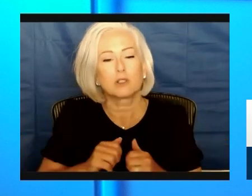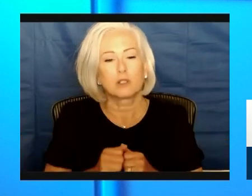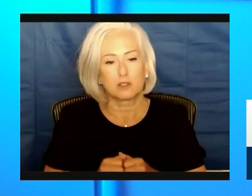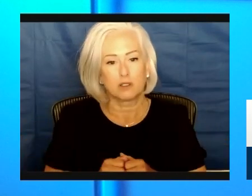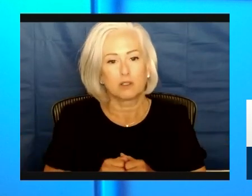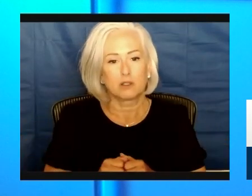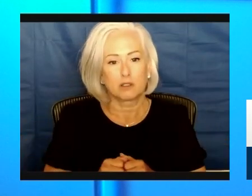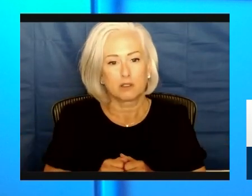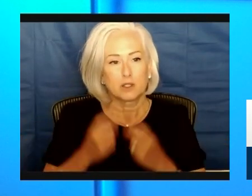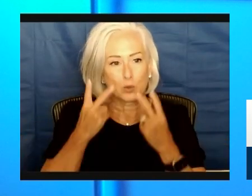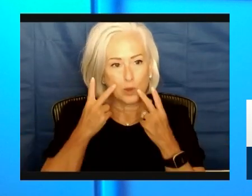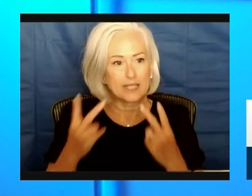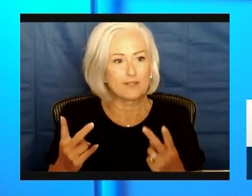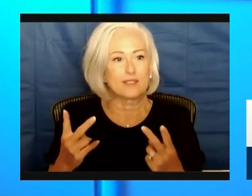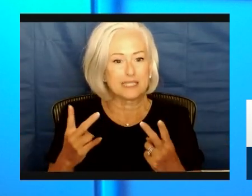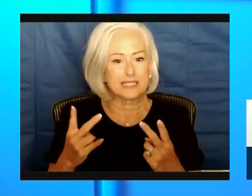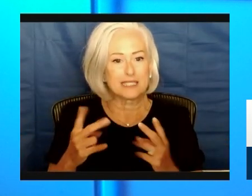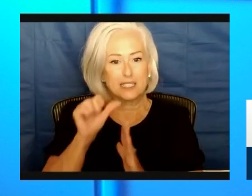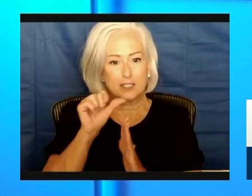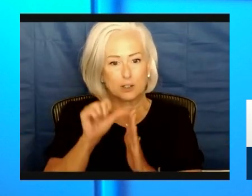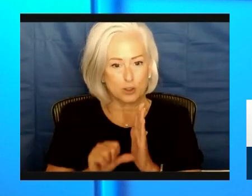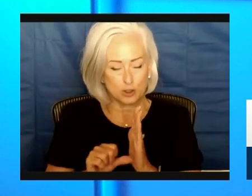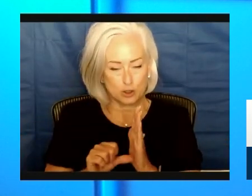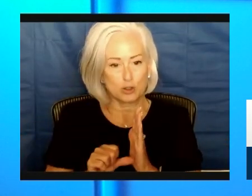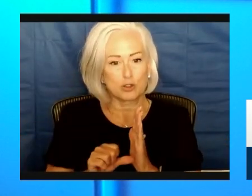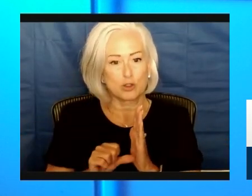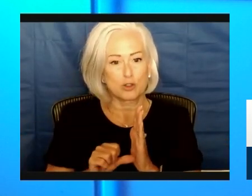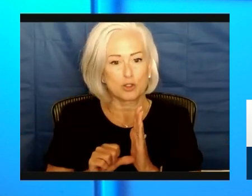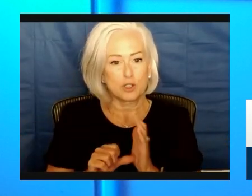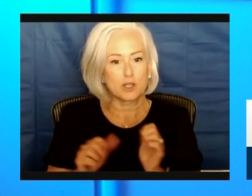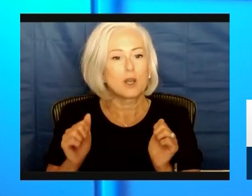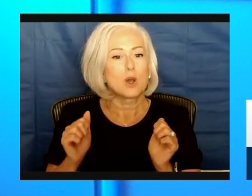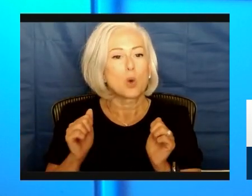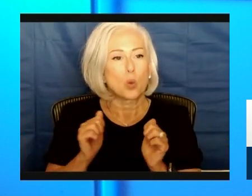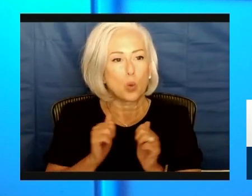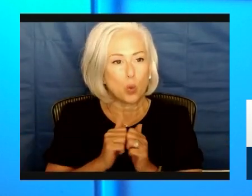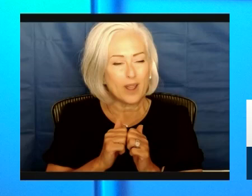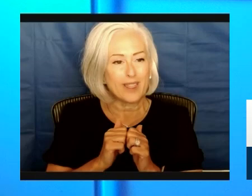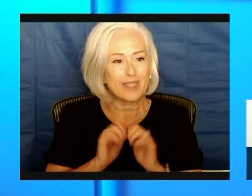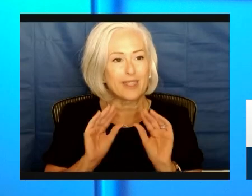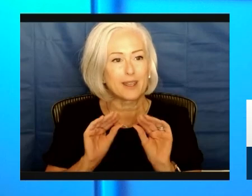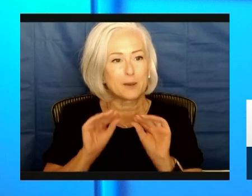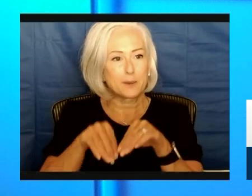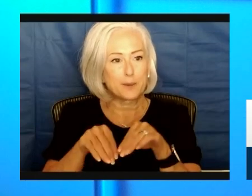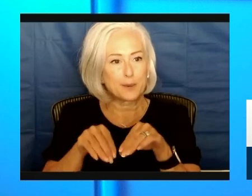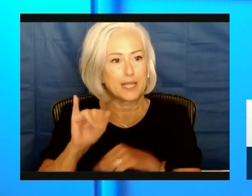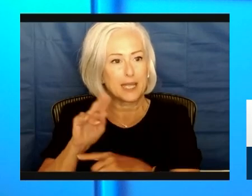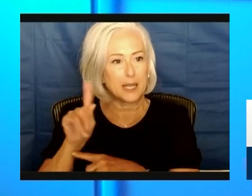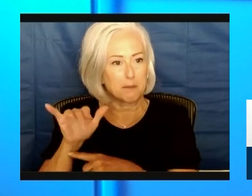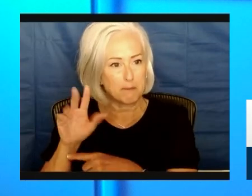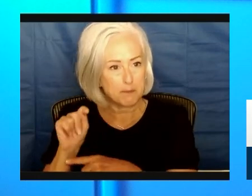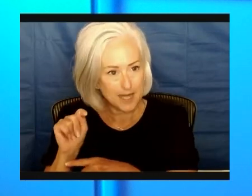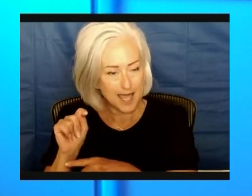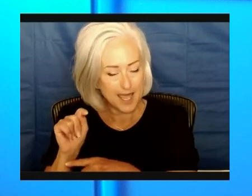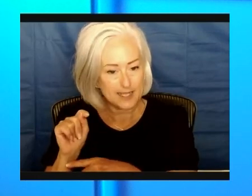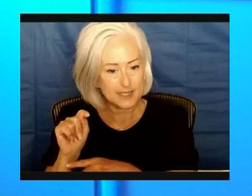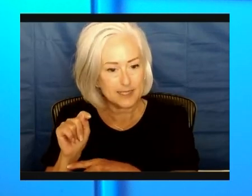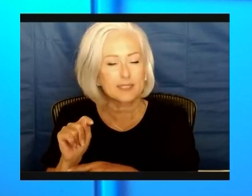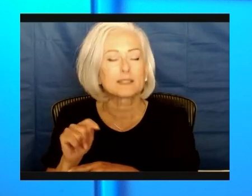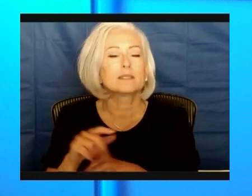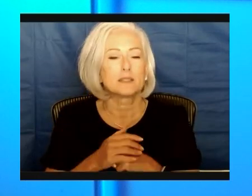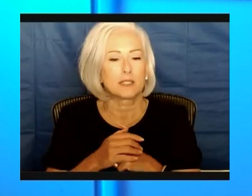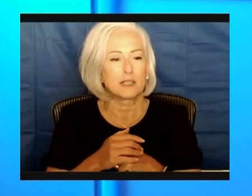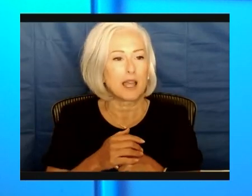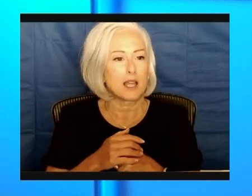surgeries with the state-of-art implants and orthopedics equipment. And also we are attending